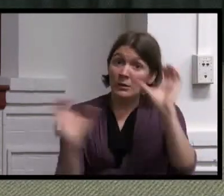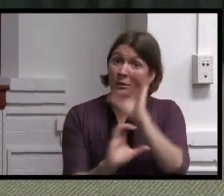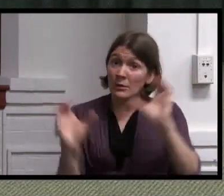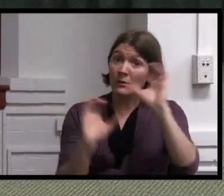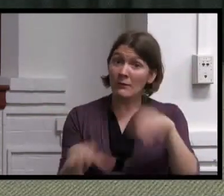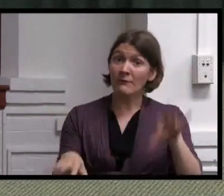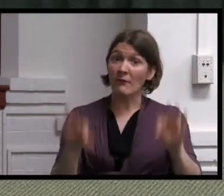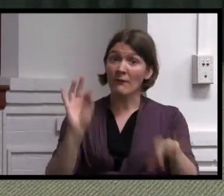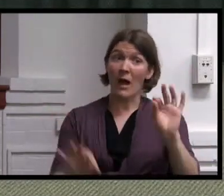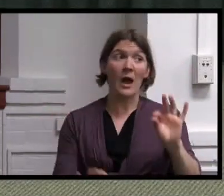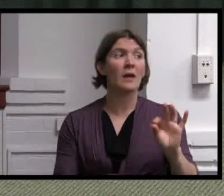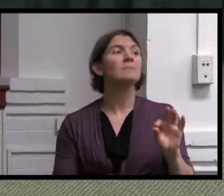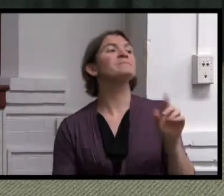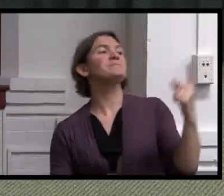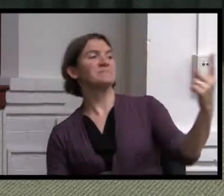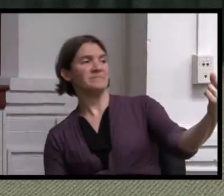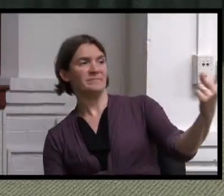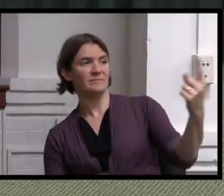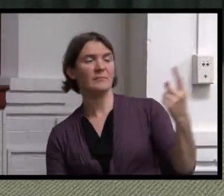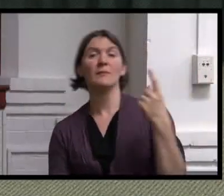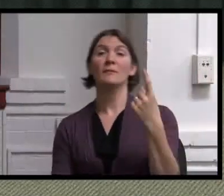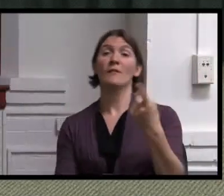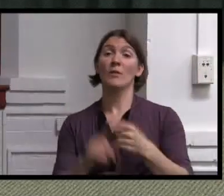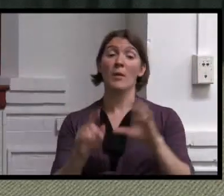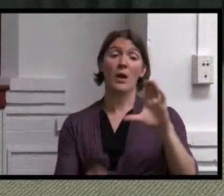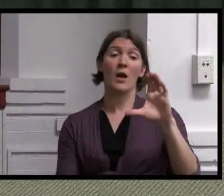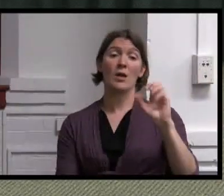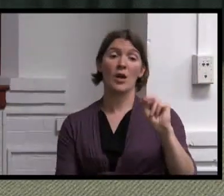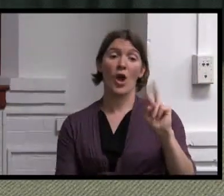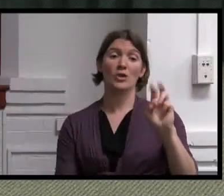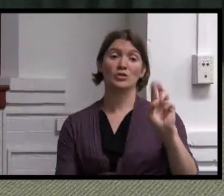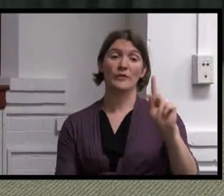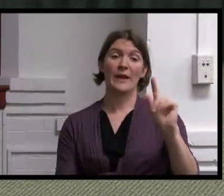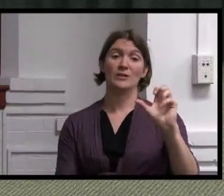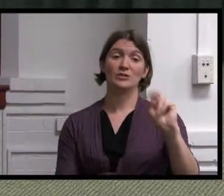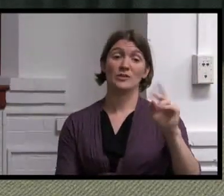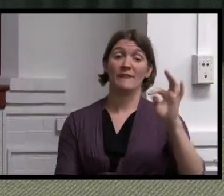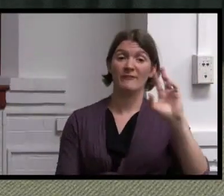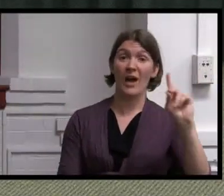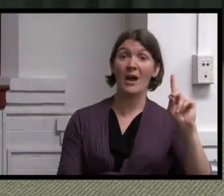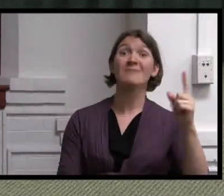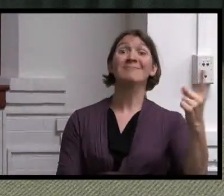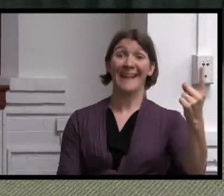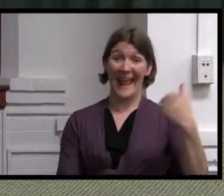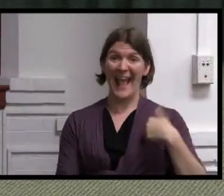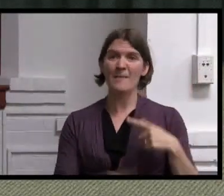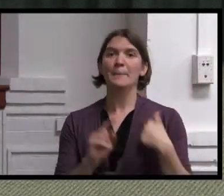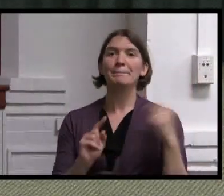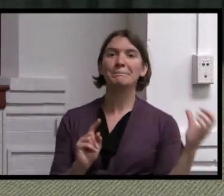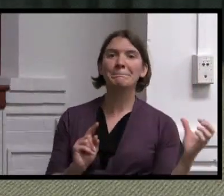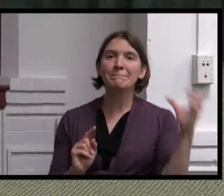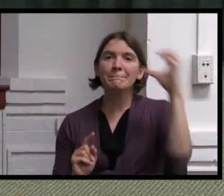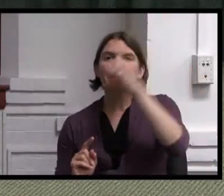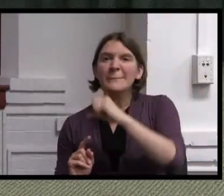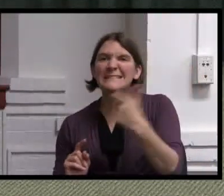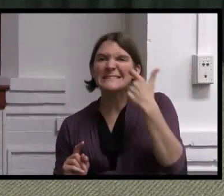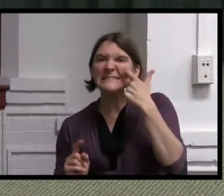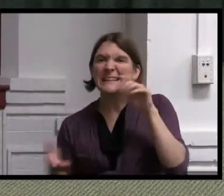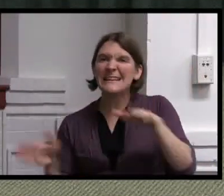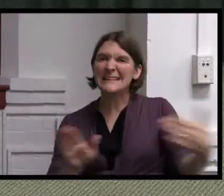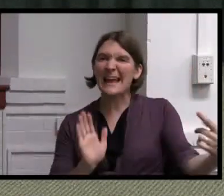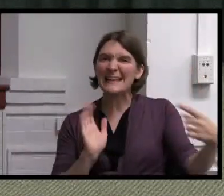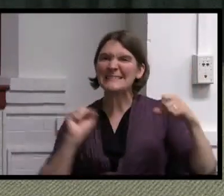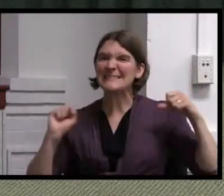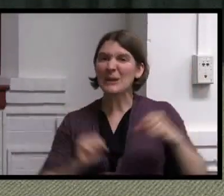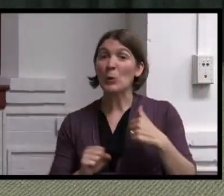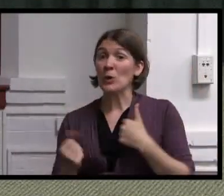so. There's a large one from the Conservation Fund. But we missed the last application period because we were